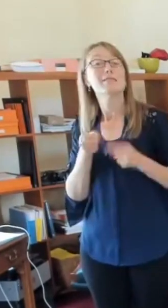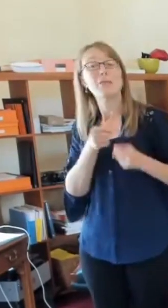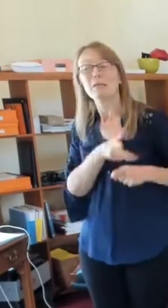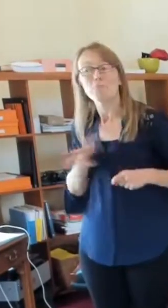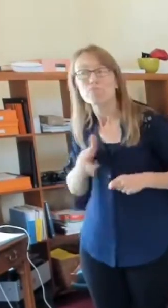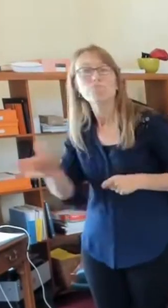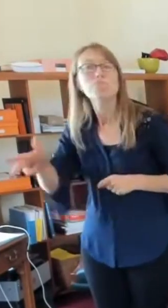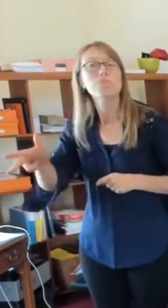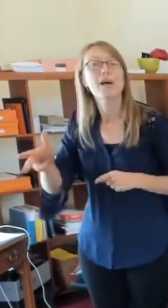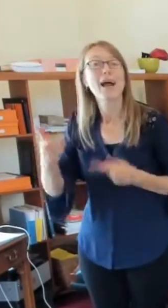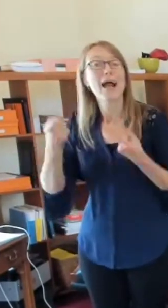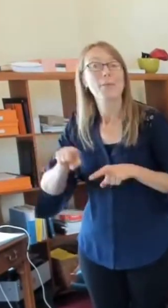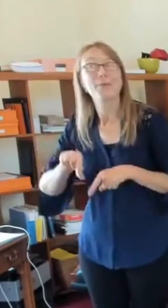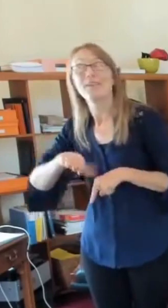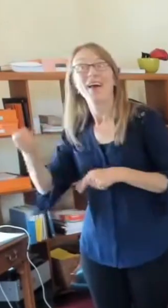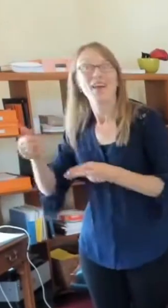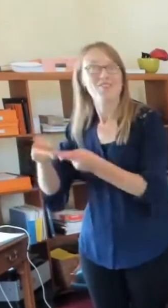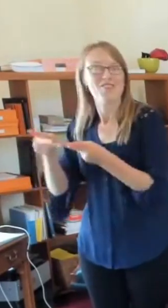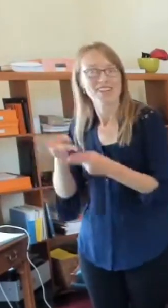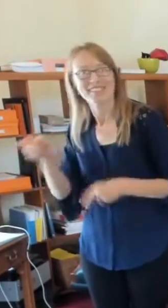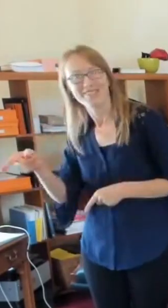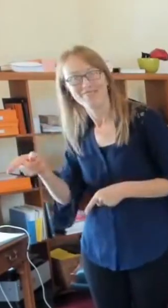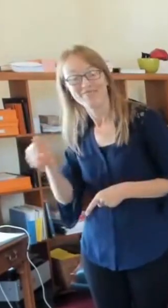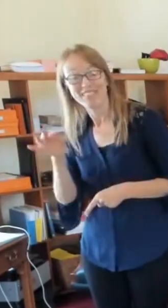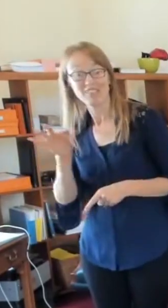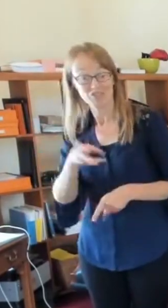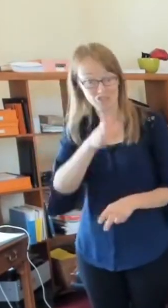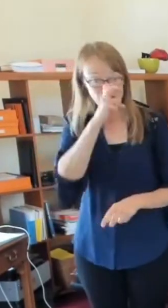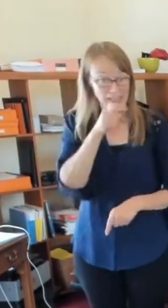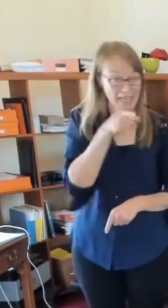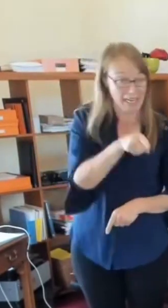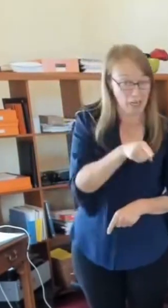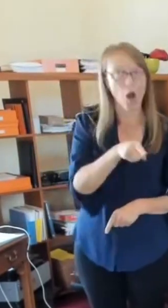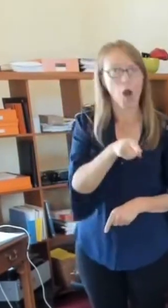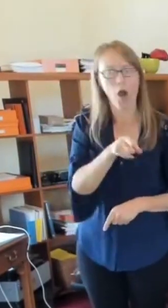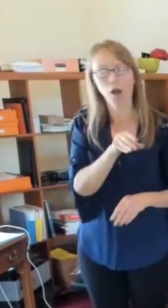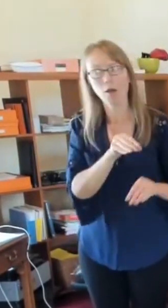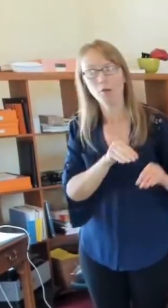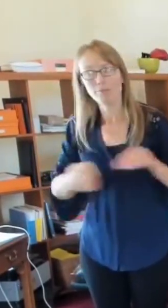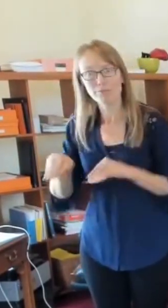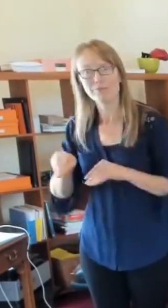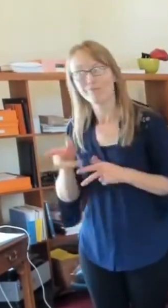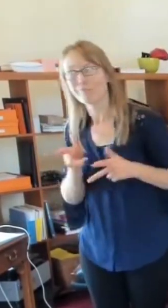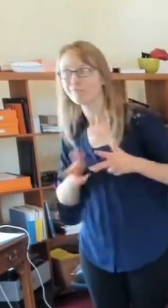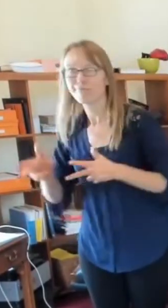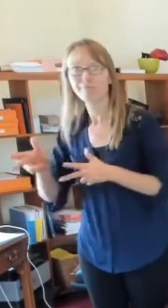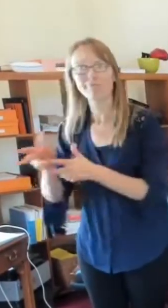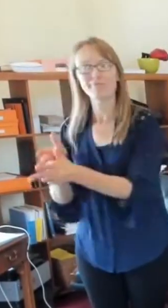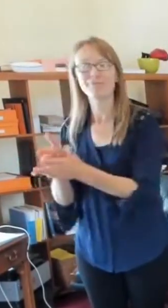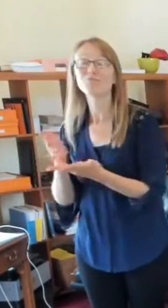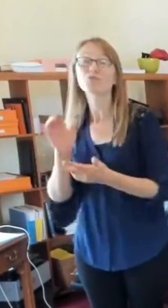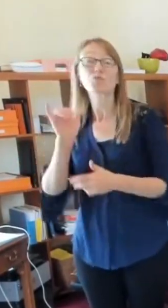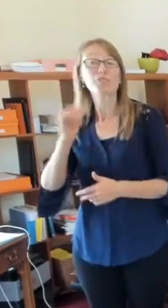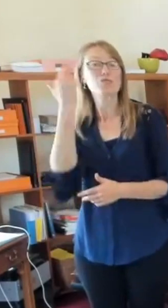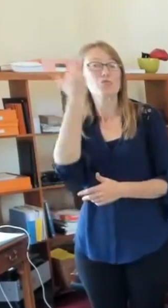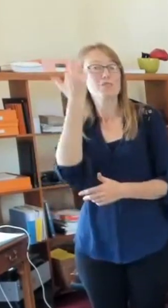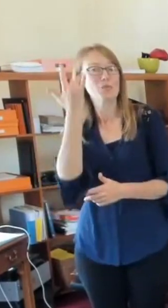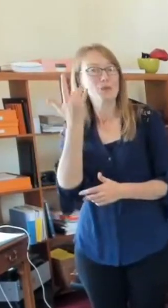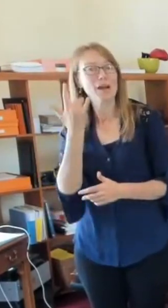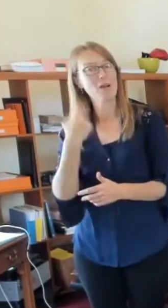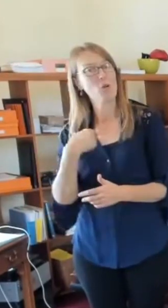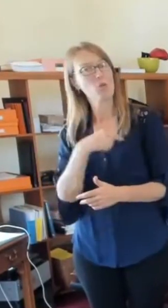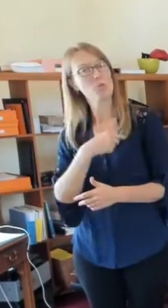arrests and tows and tickets are so important to this, because we don't want to just move